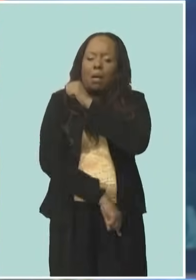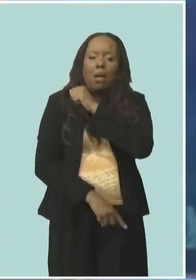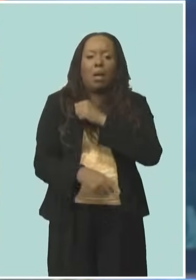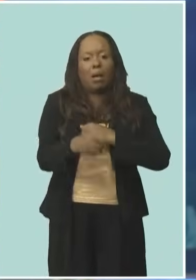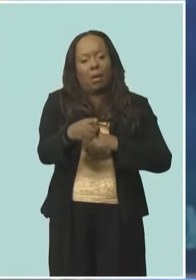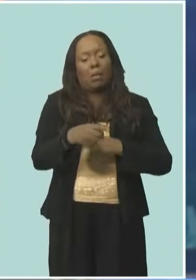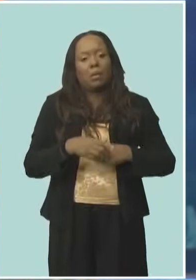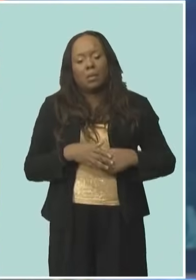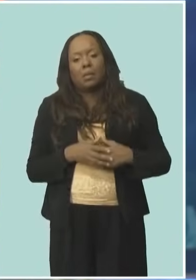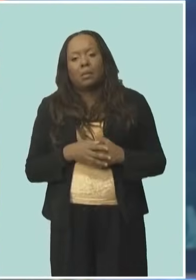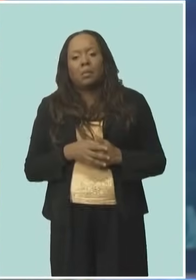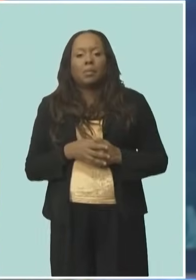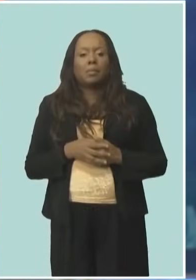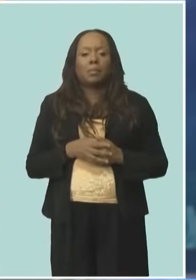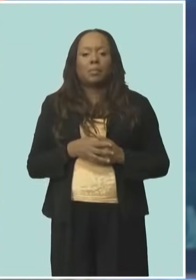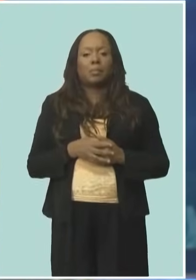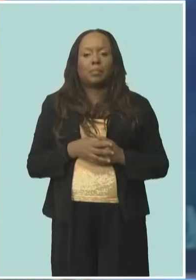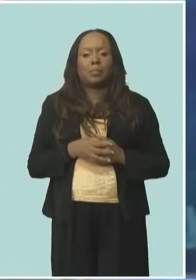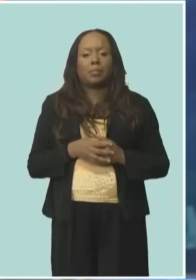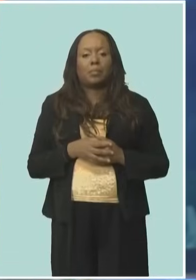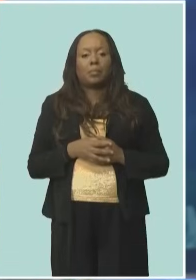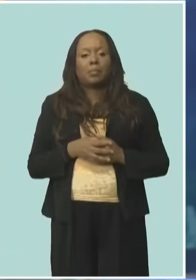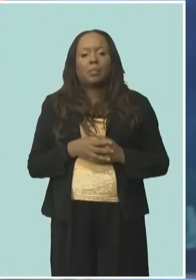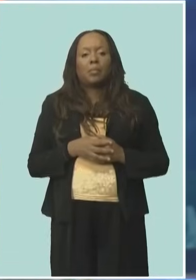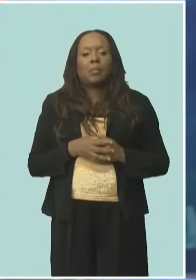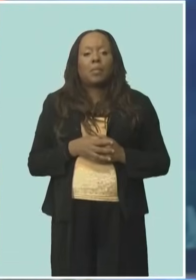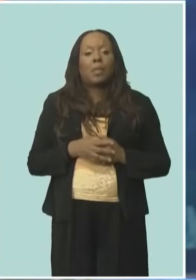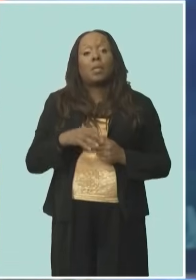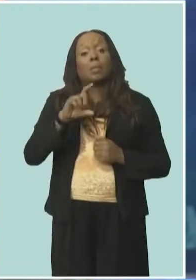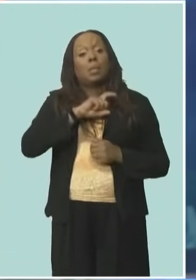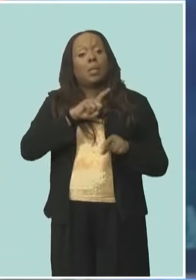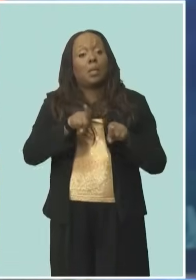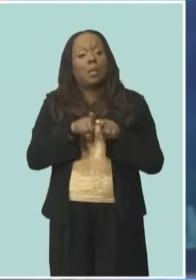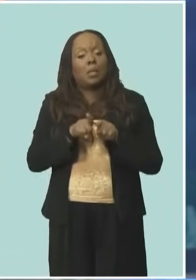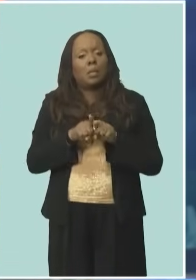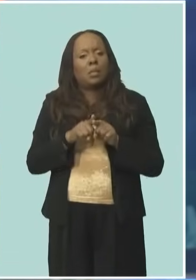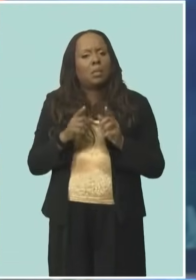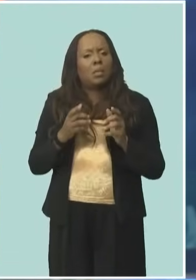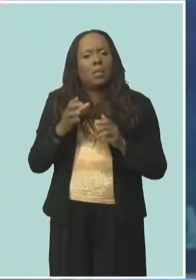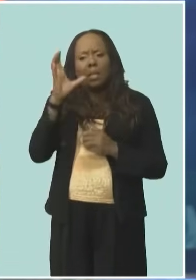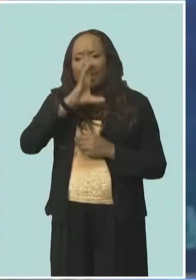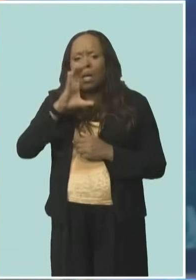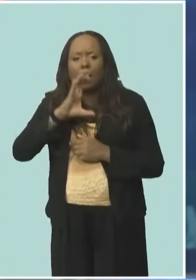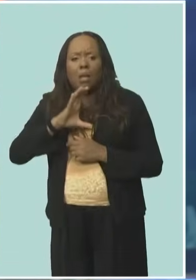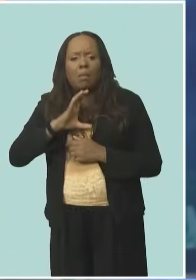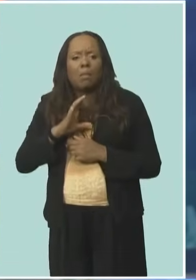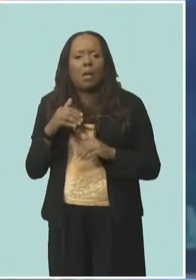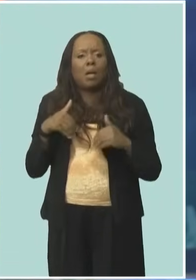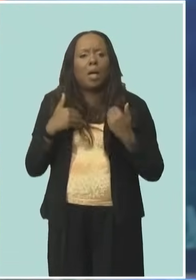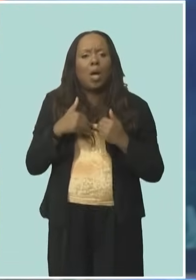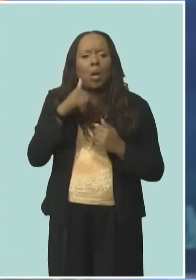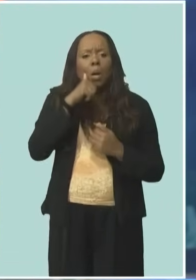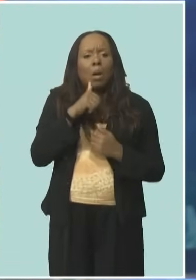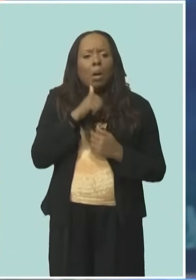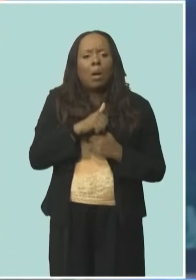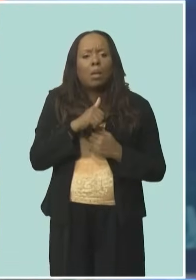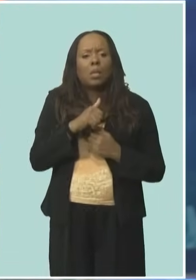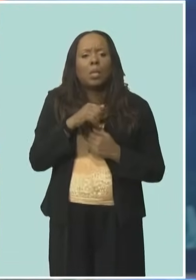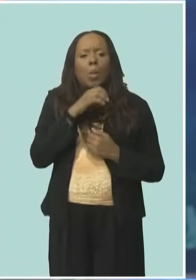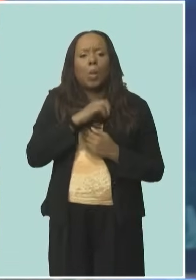be prosecuted. And the police are also seeking the public's assistance in locating a missing